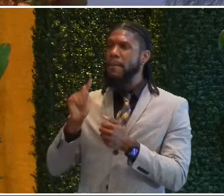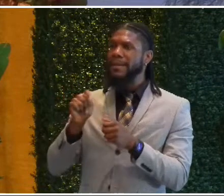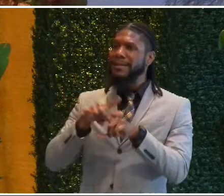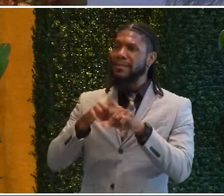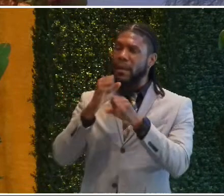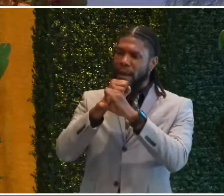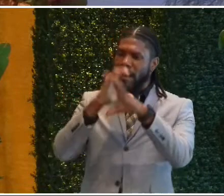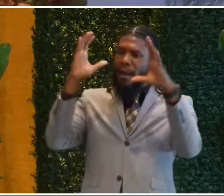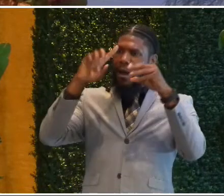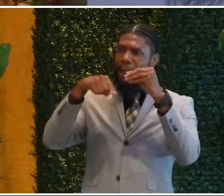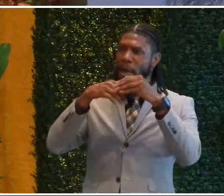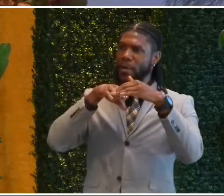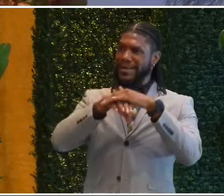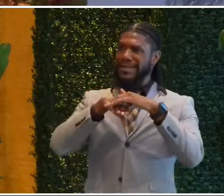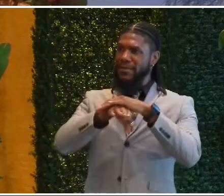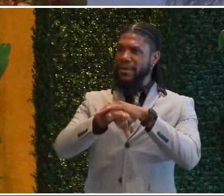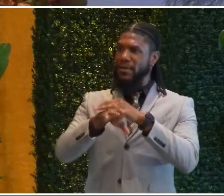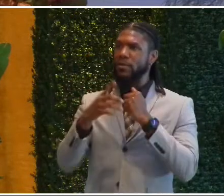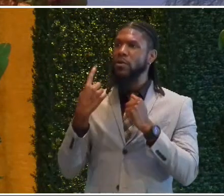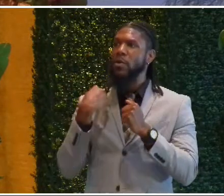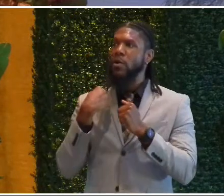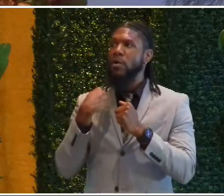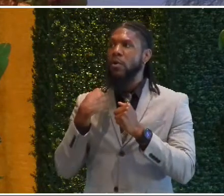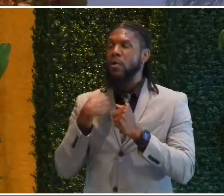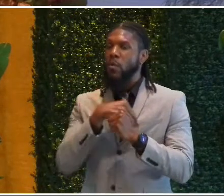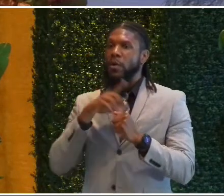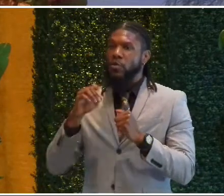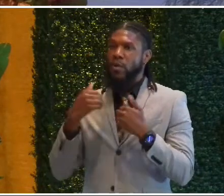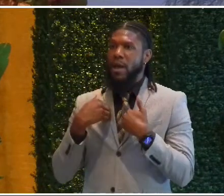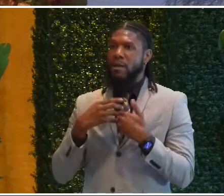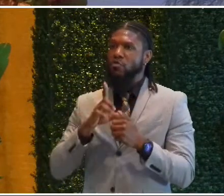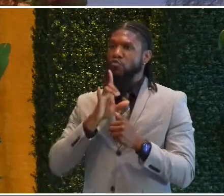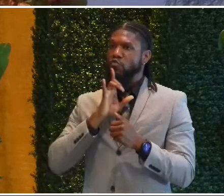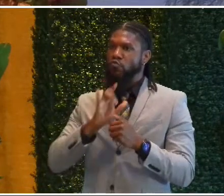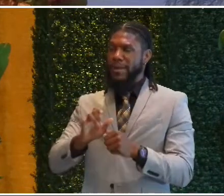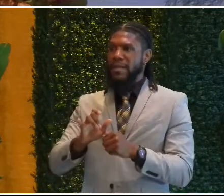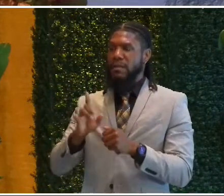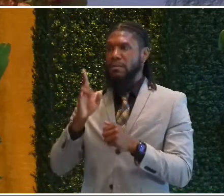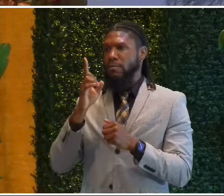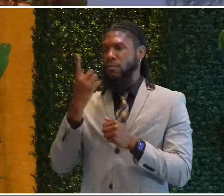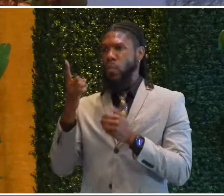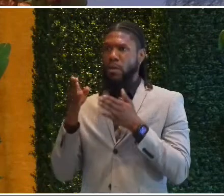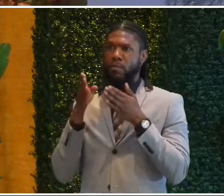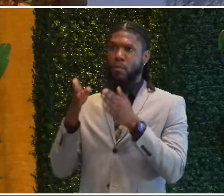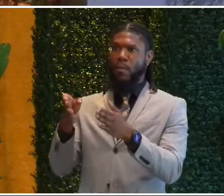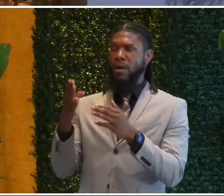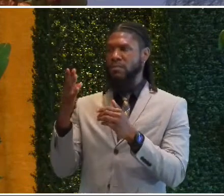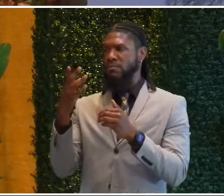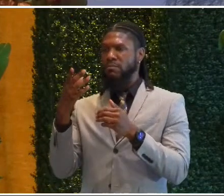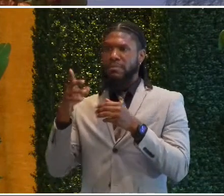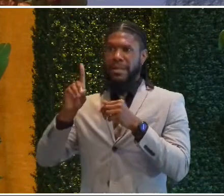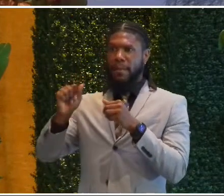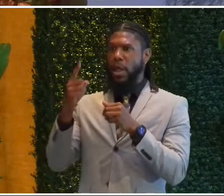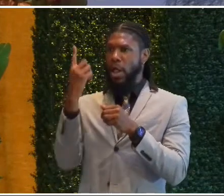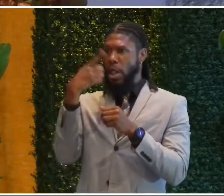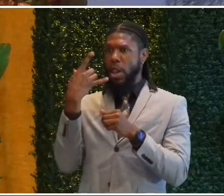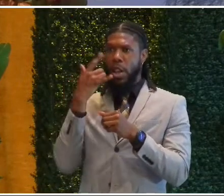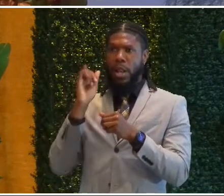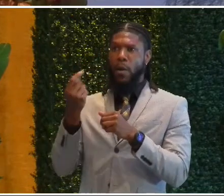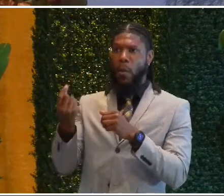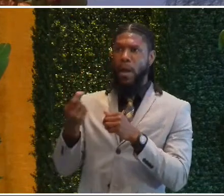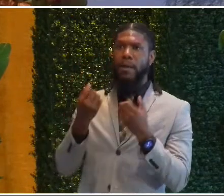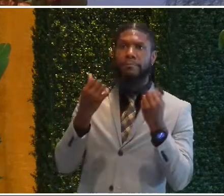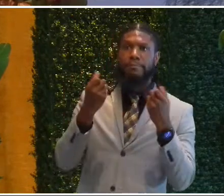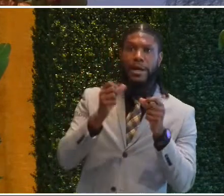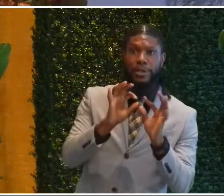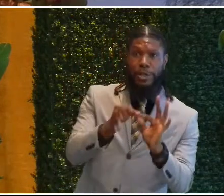be. We have this very utilitarian idea of what accessibility is. It's just ASL translation, it's just